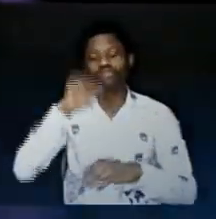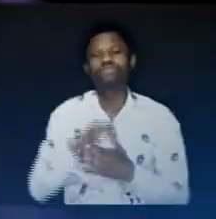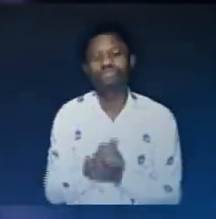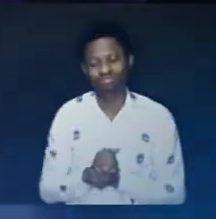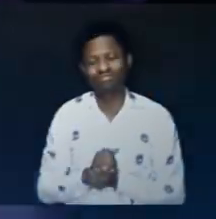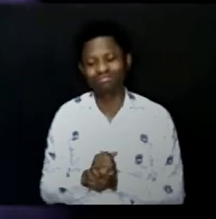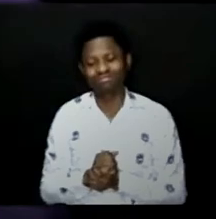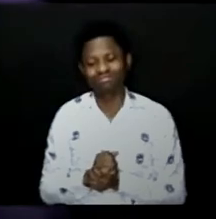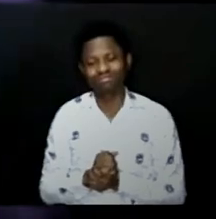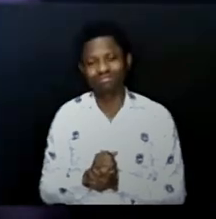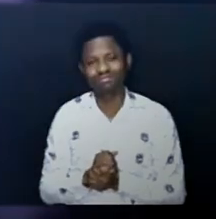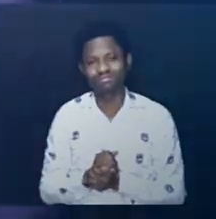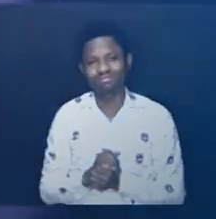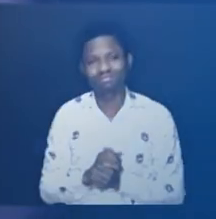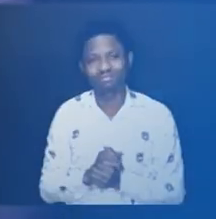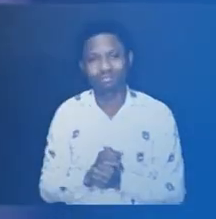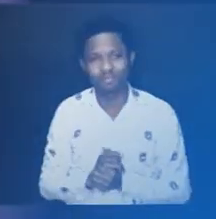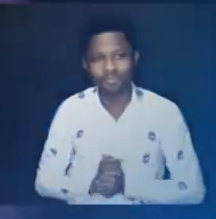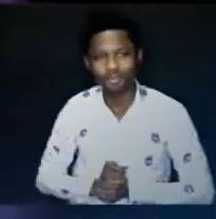Now